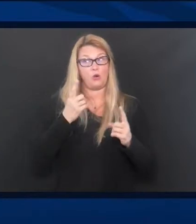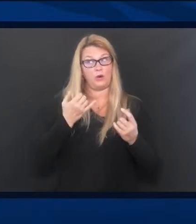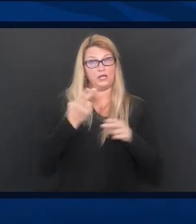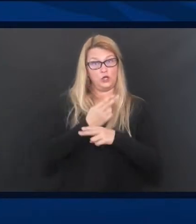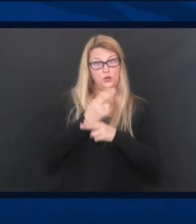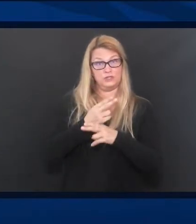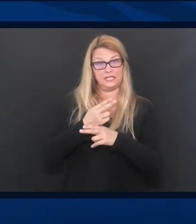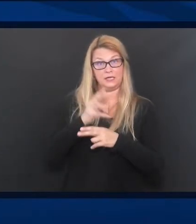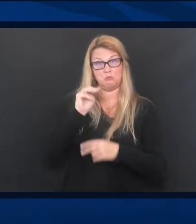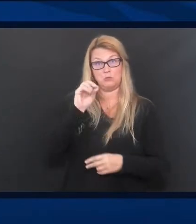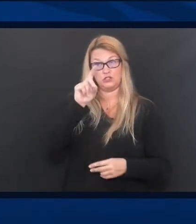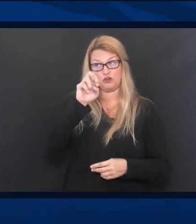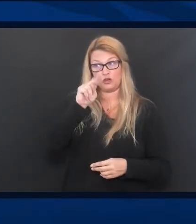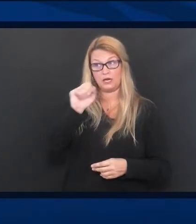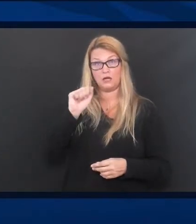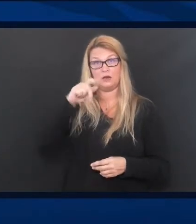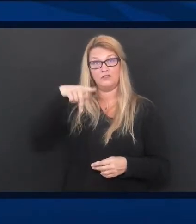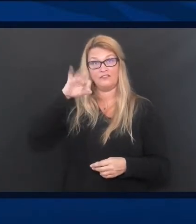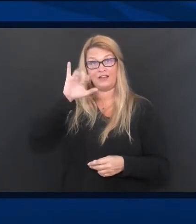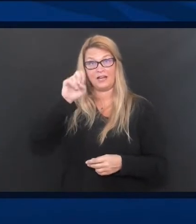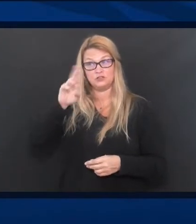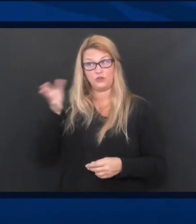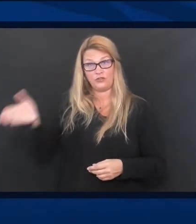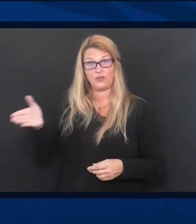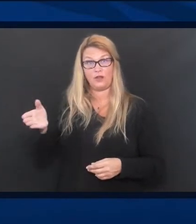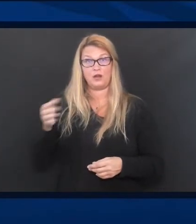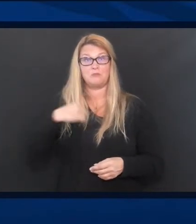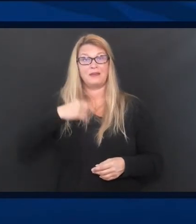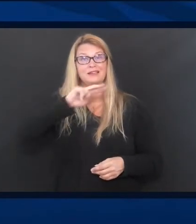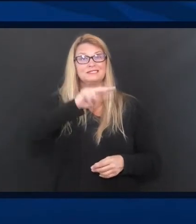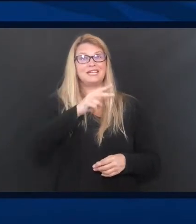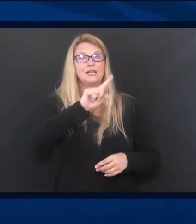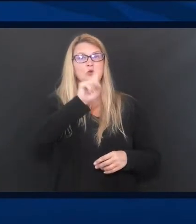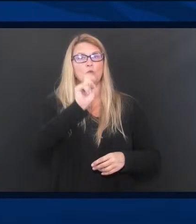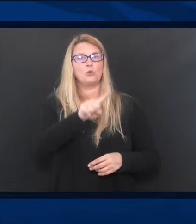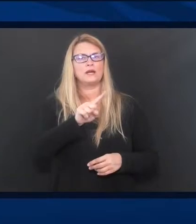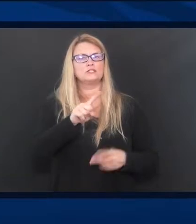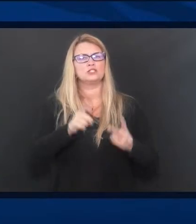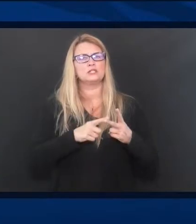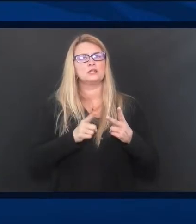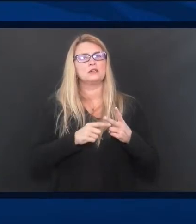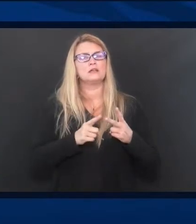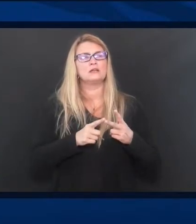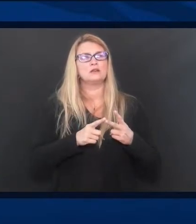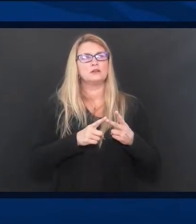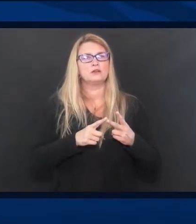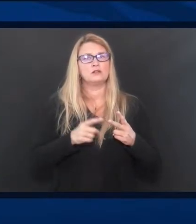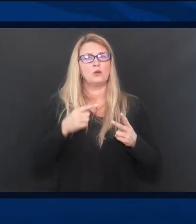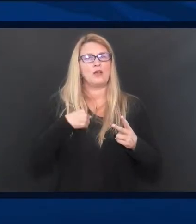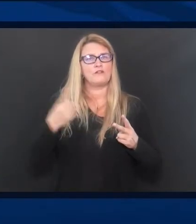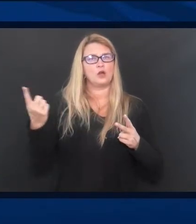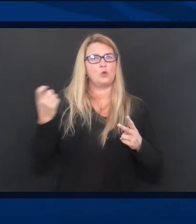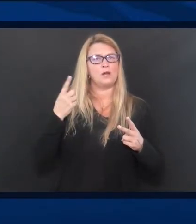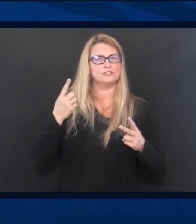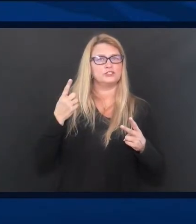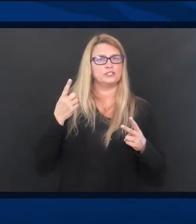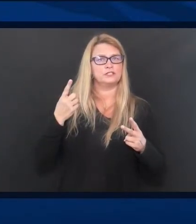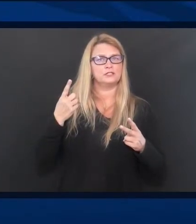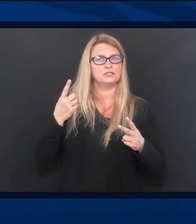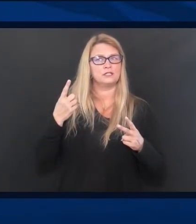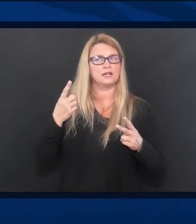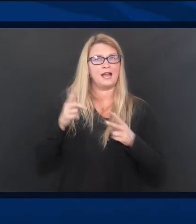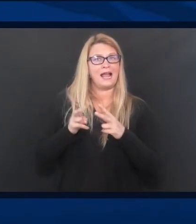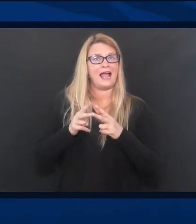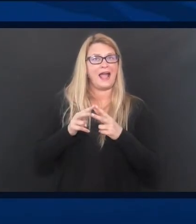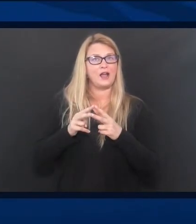Pfizer there? And then I guess my second question would just be about vaccinations. We got a question from a listener about whether our